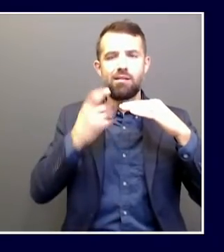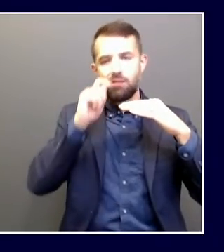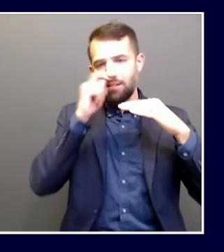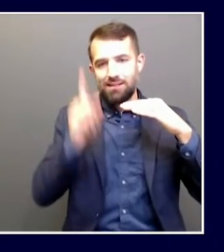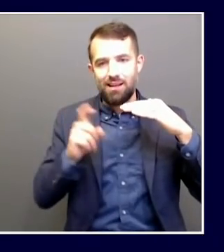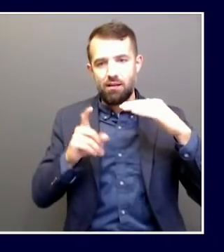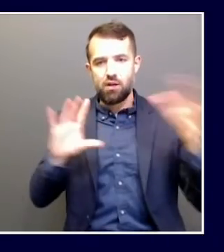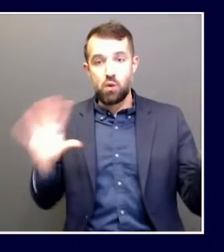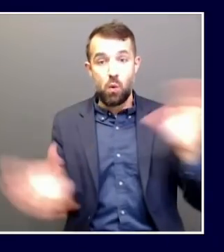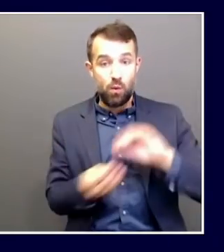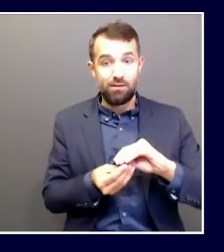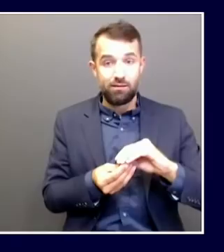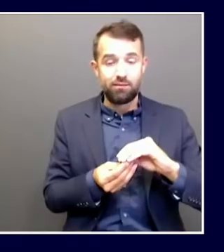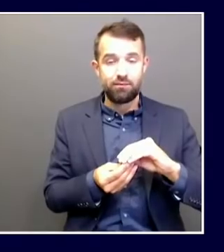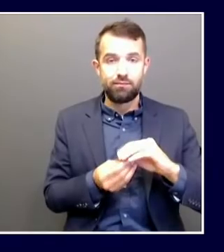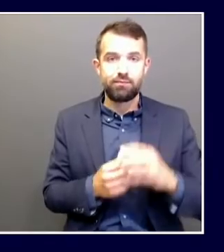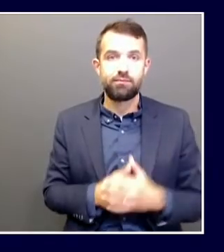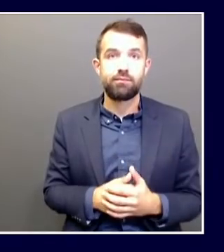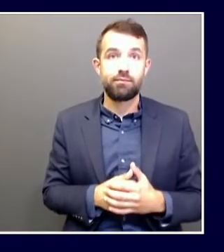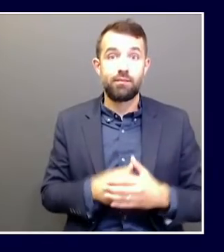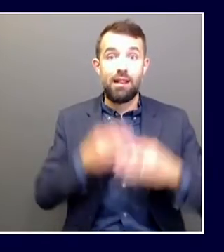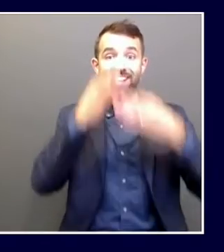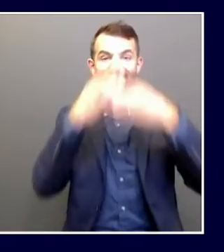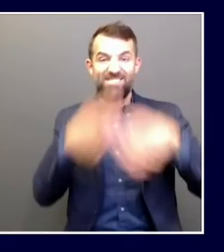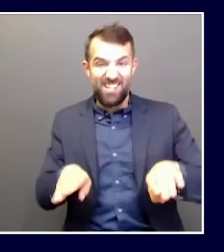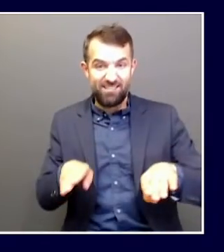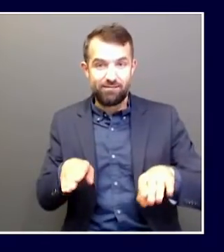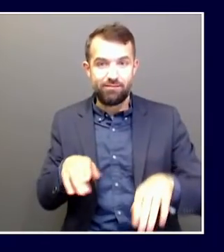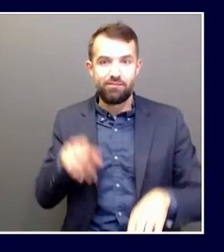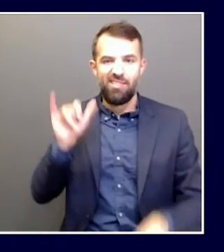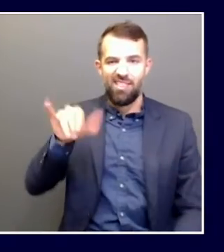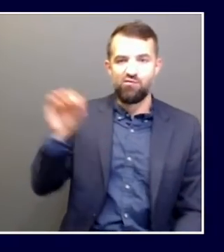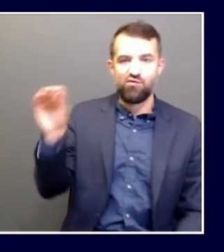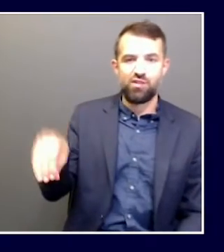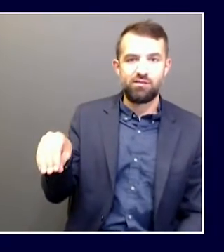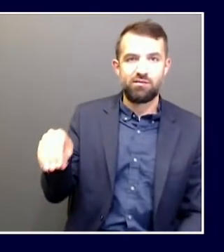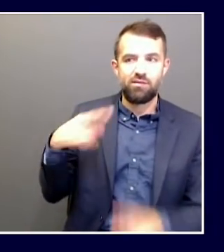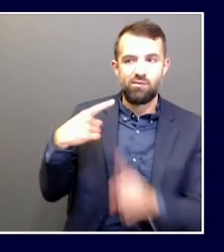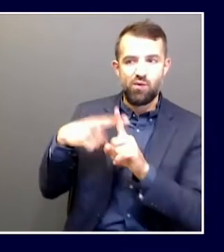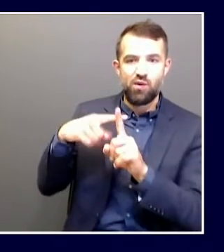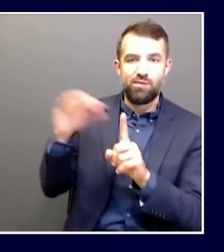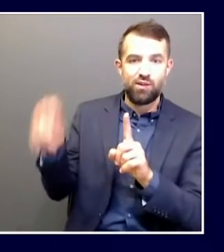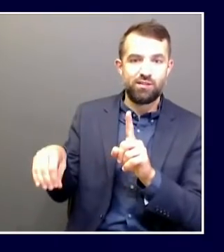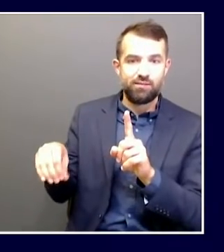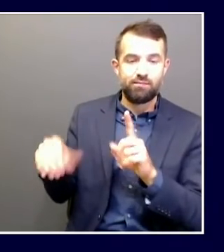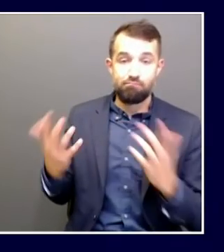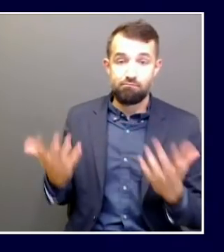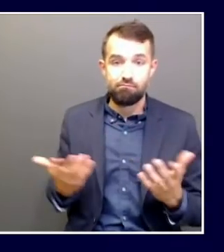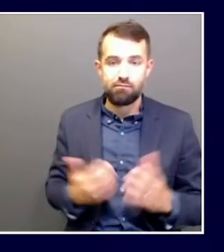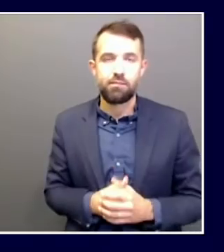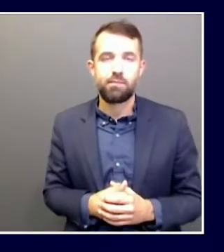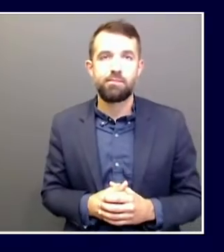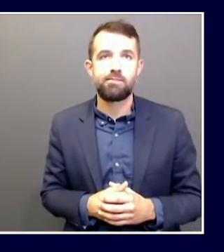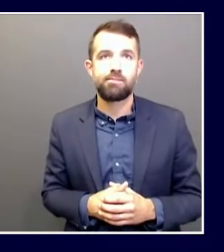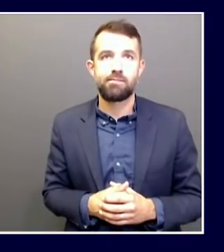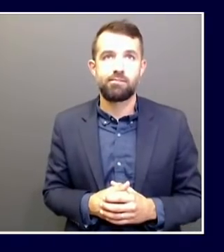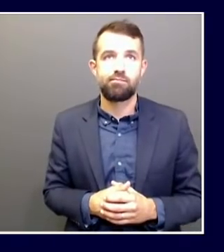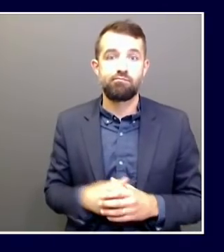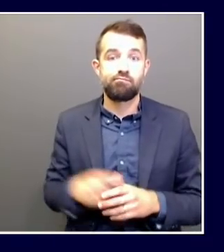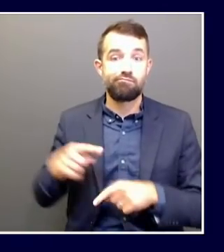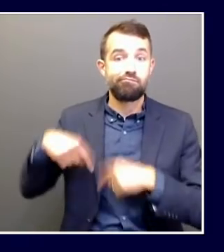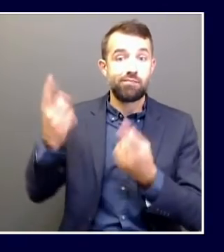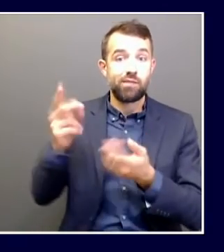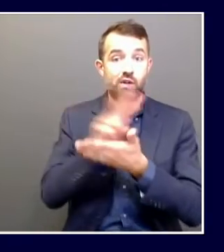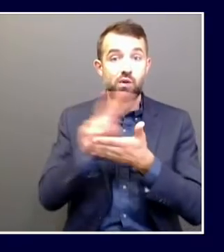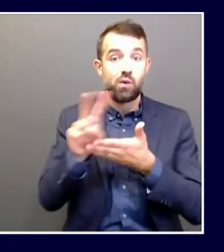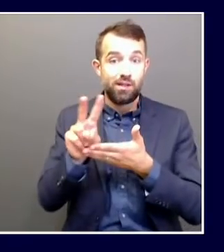down through movement of either the numerator or the denominator. What's happened in the past 2 weeks in Maine is that we've